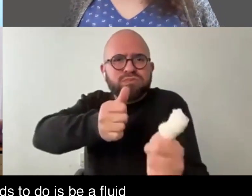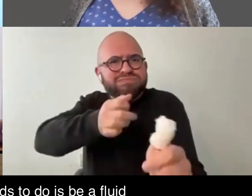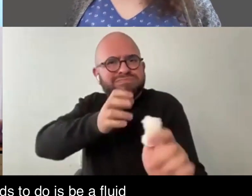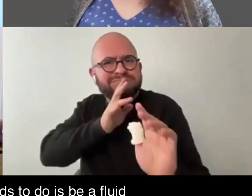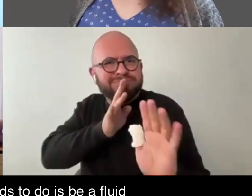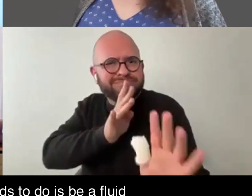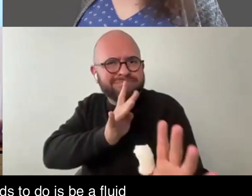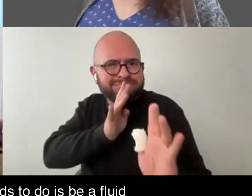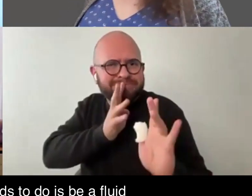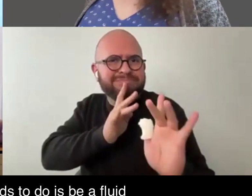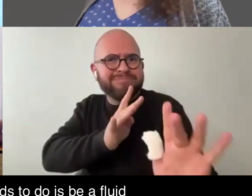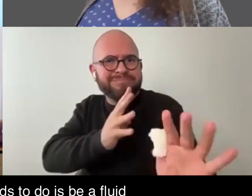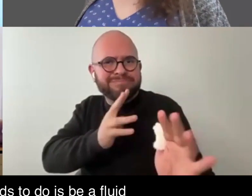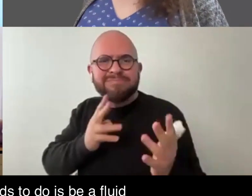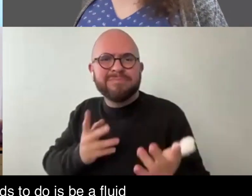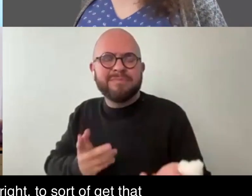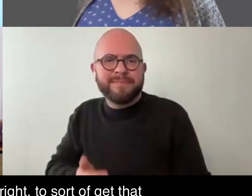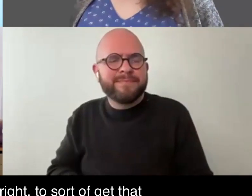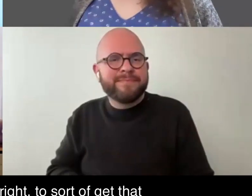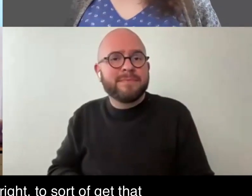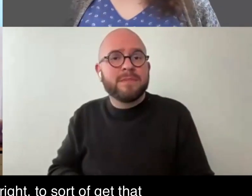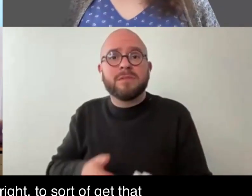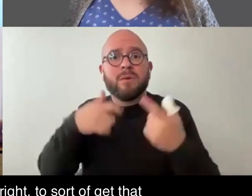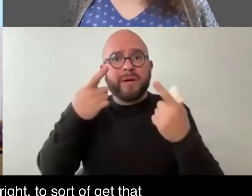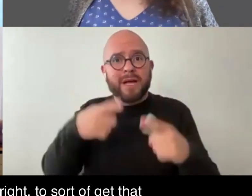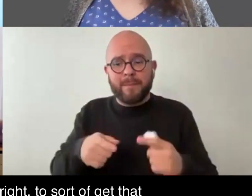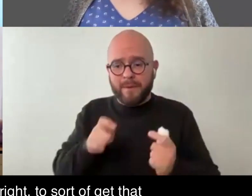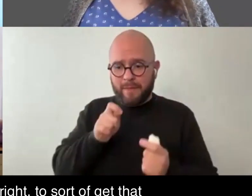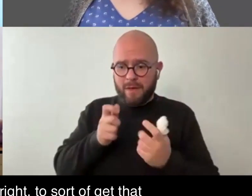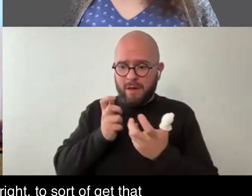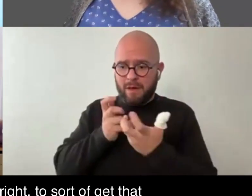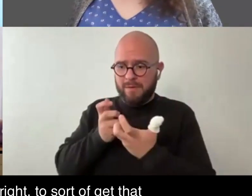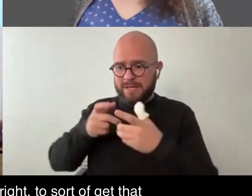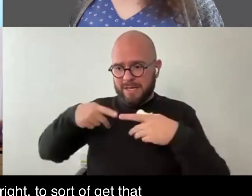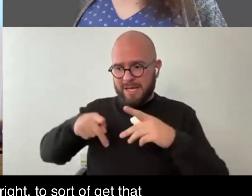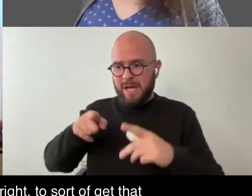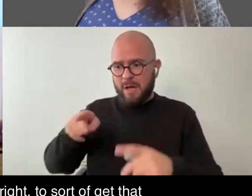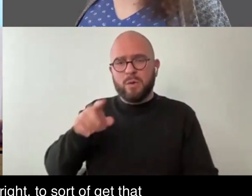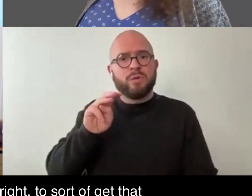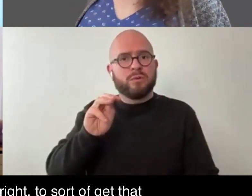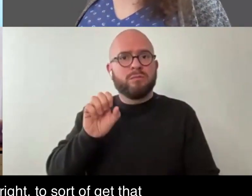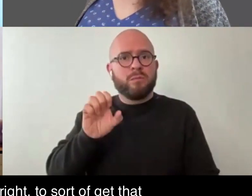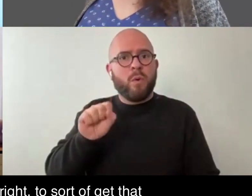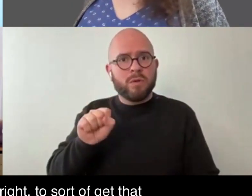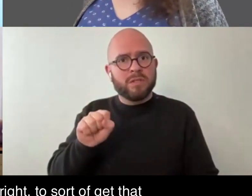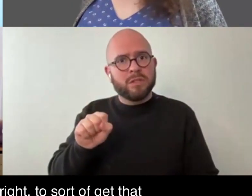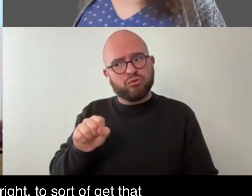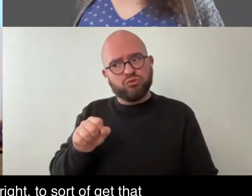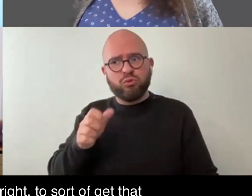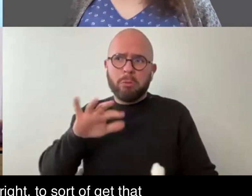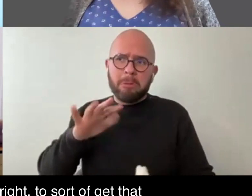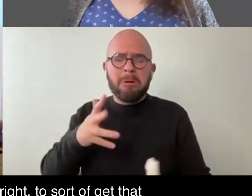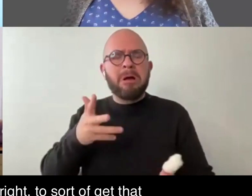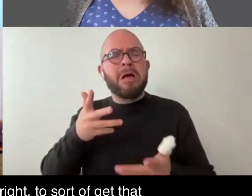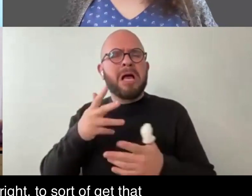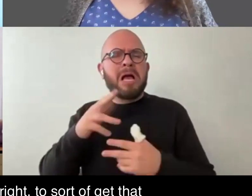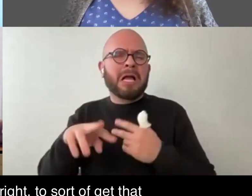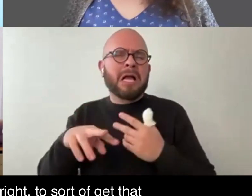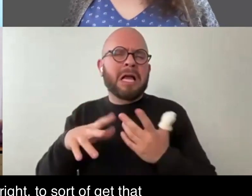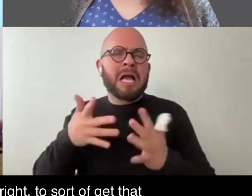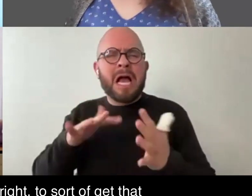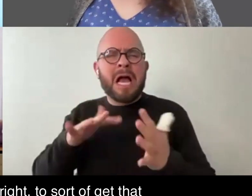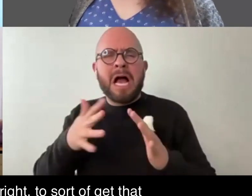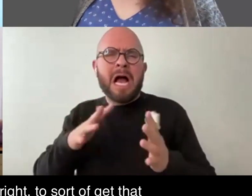And the accommodation allows Moses to be sort of like that, right? To sort of get that done. But it